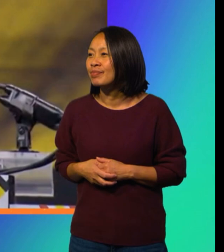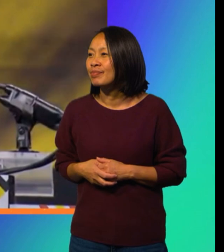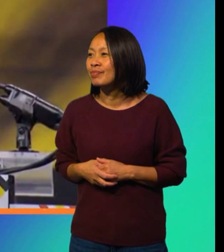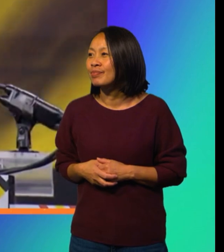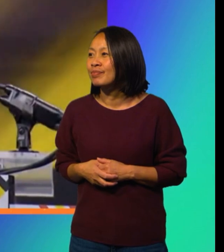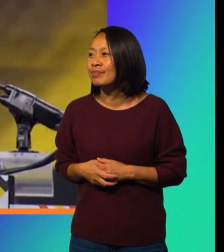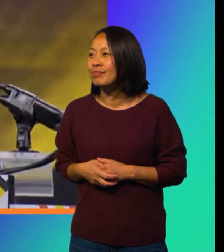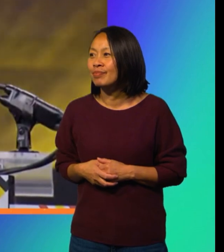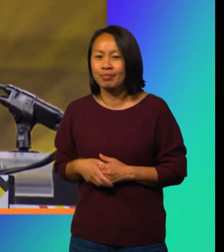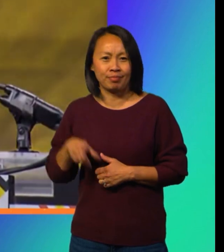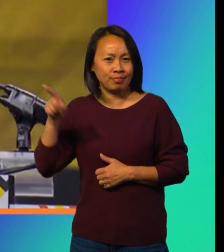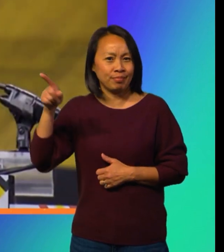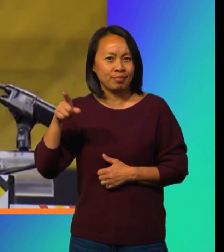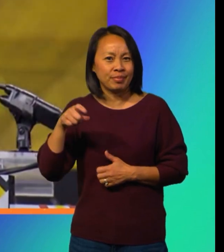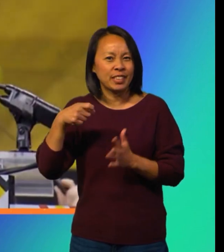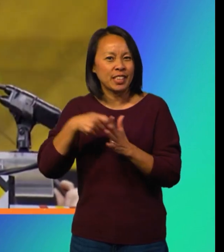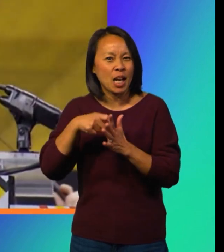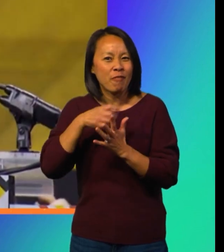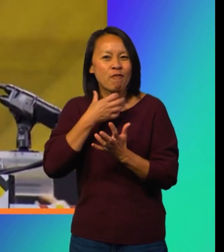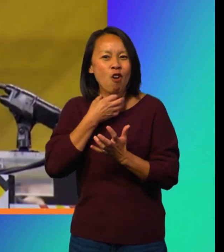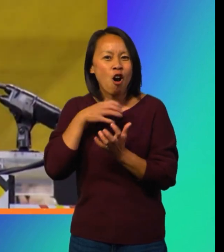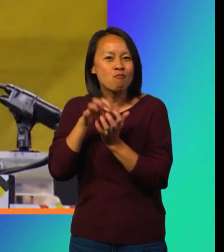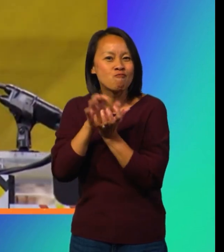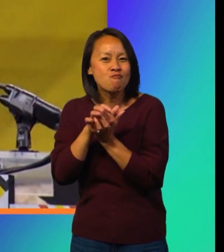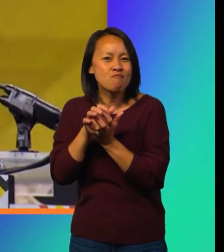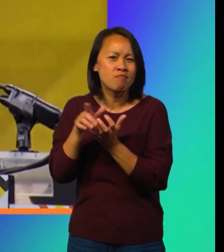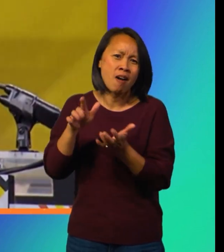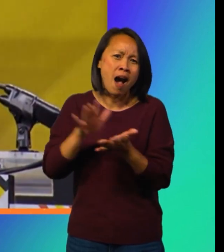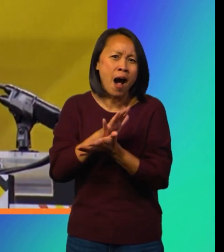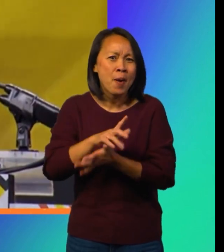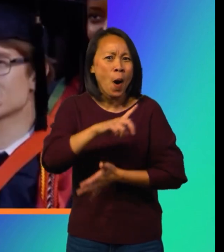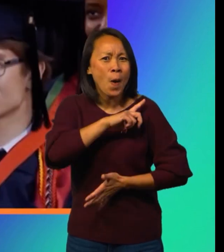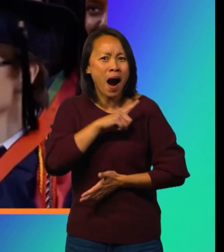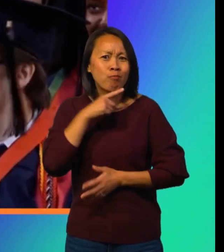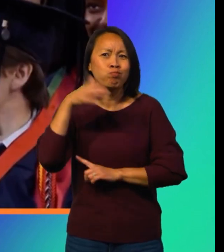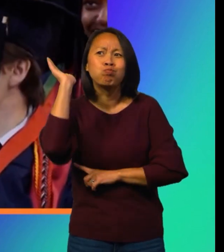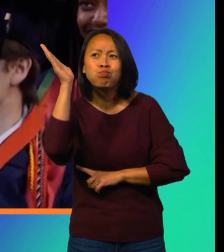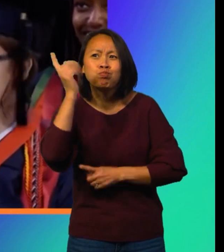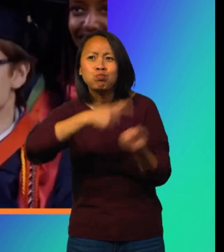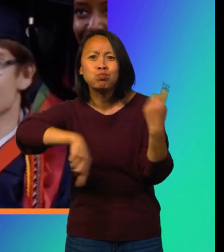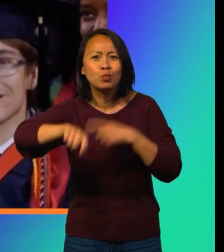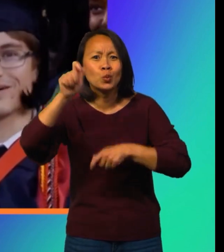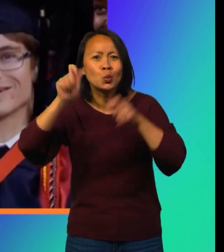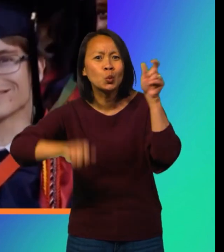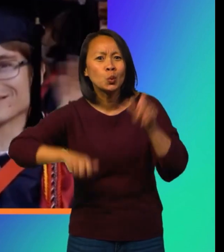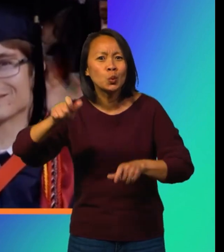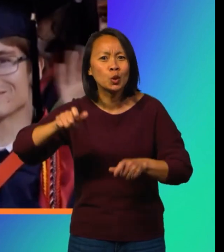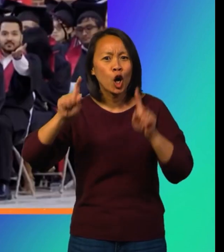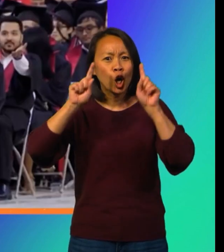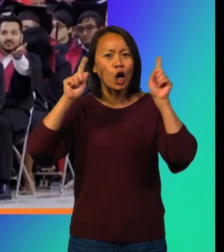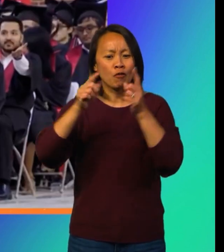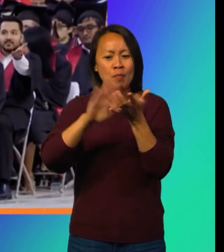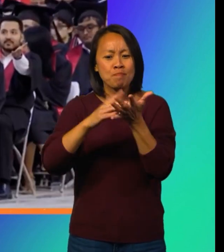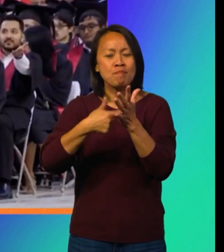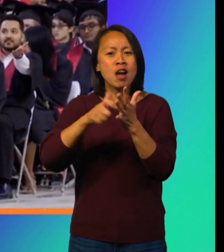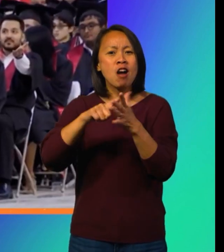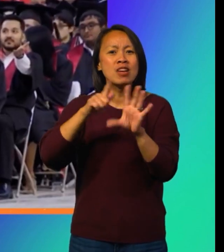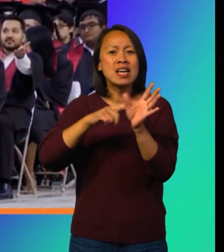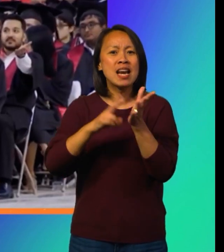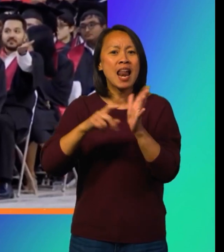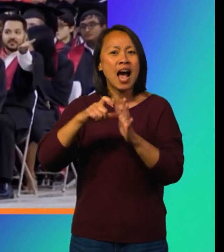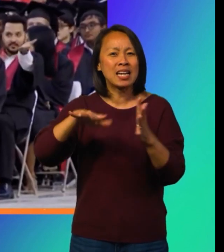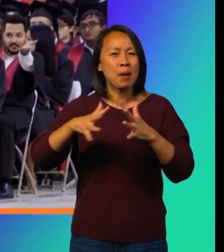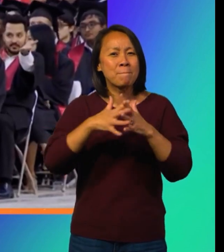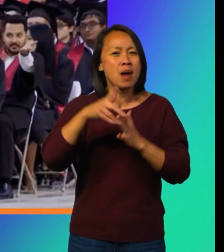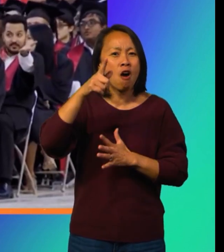First this week, who could be happier than Kermit the Frog? He gave a speech to students at the University of Maryland in the United States